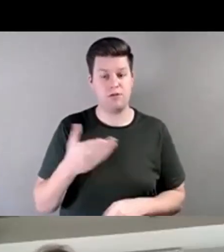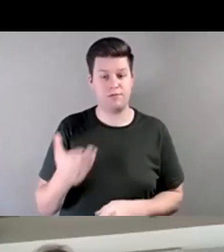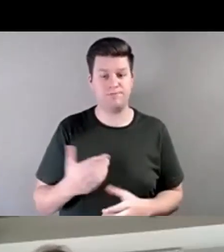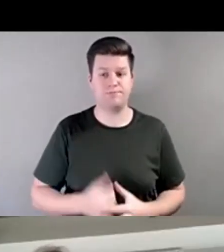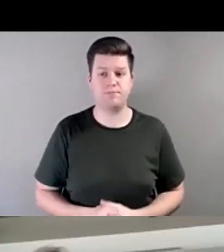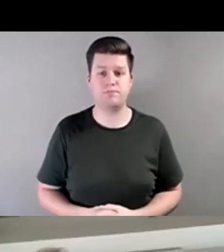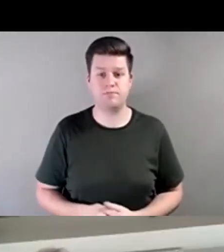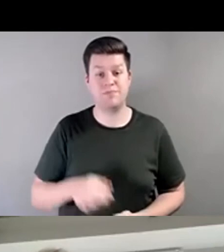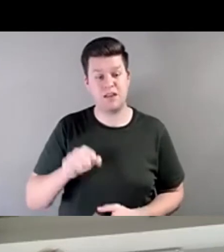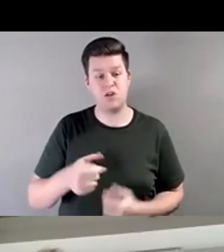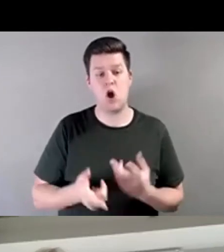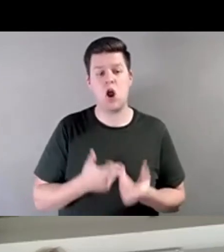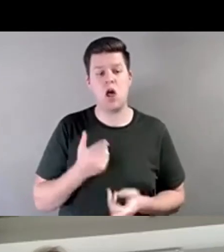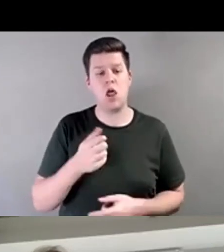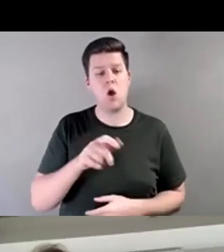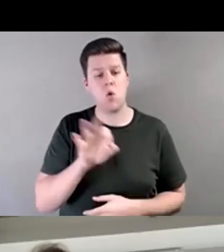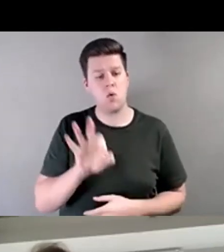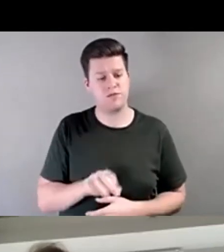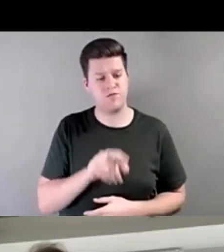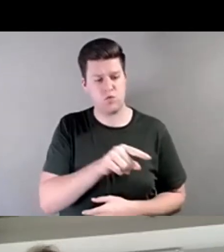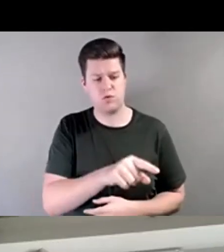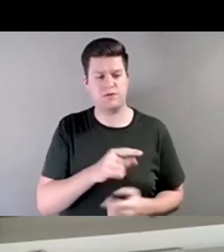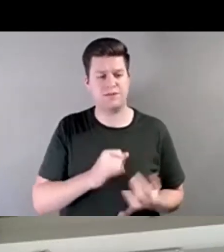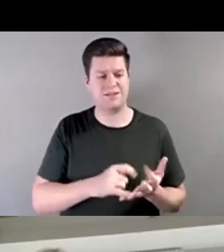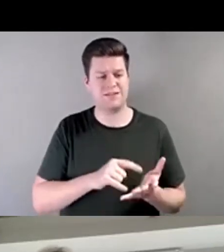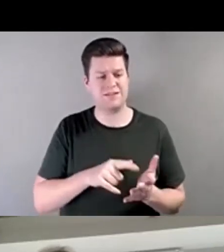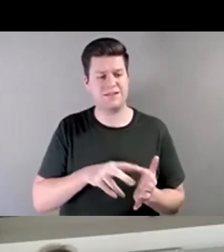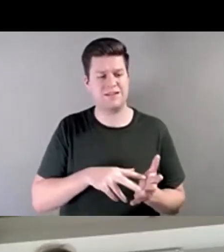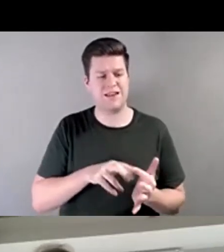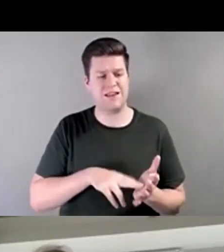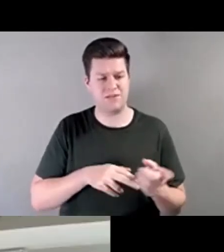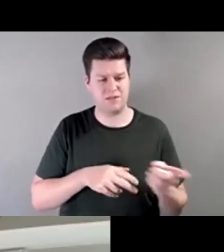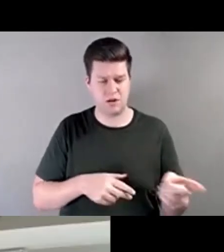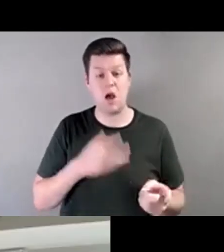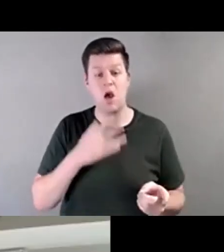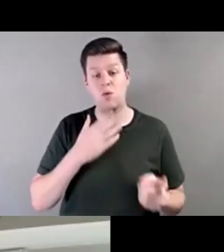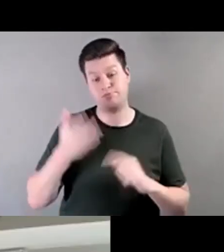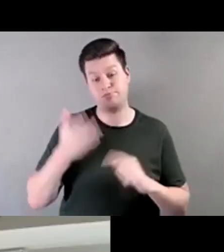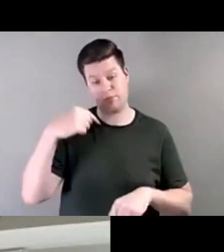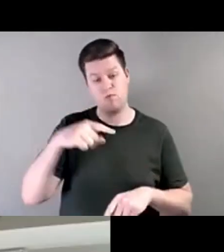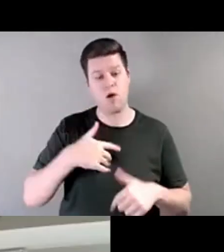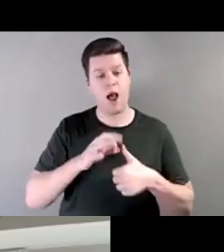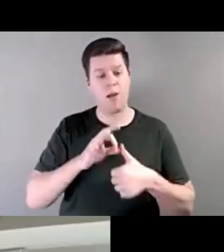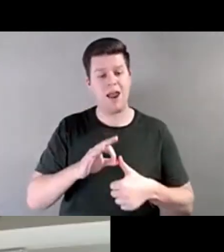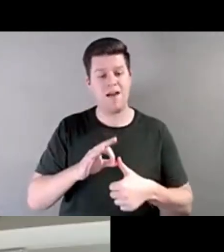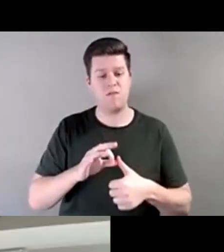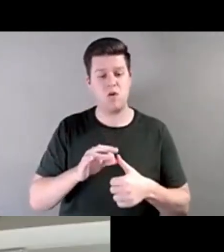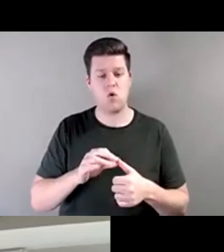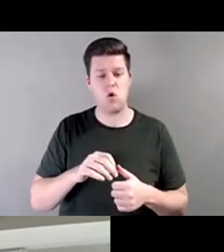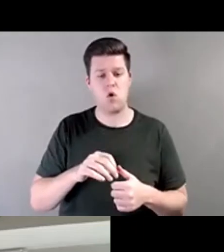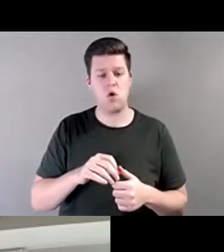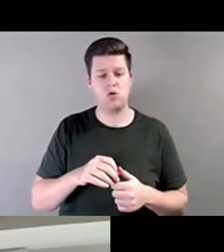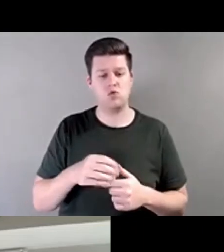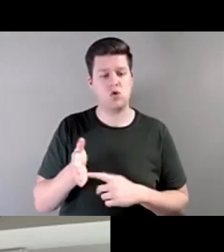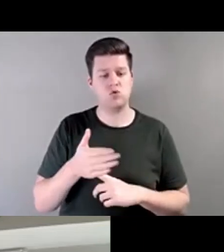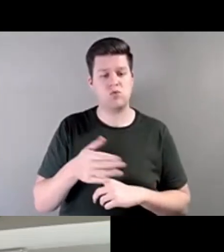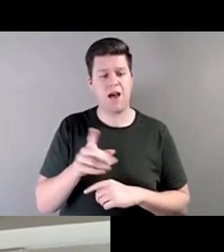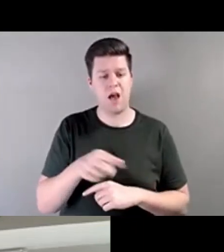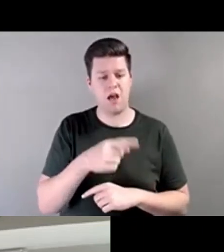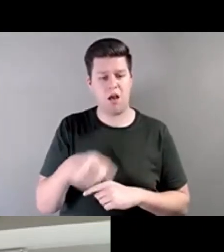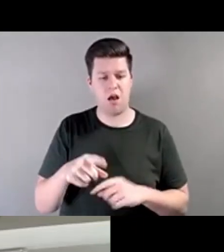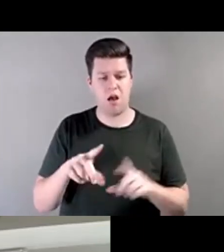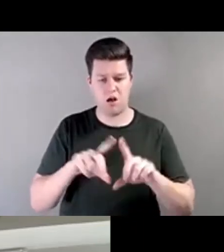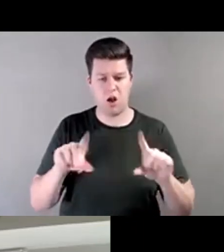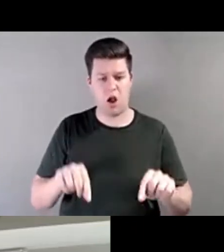Steven. When I applied for the Thistle card, I did so on the basis that I'm